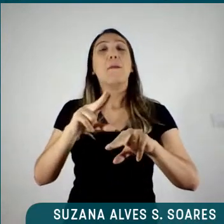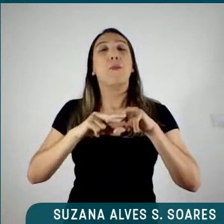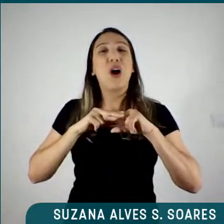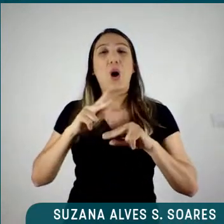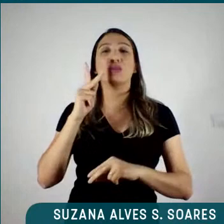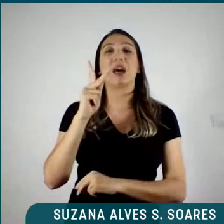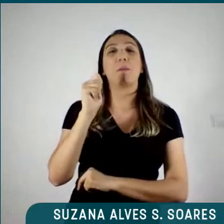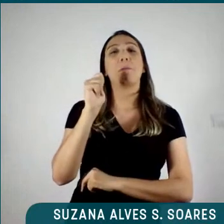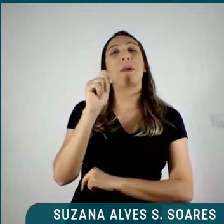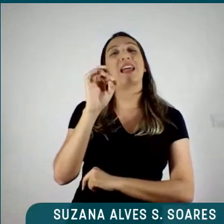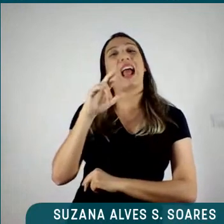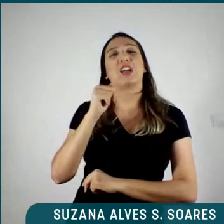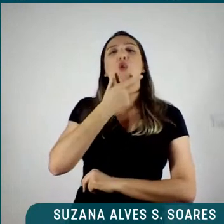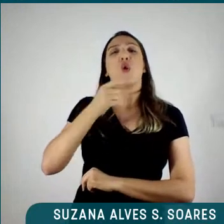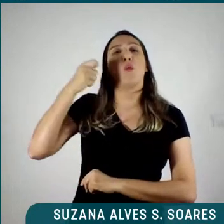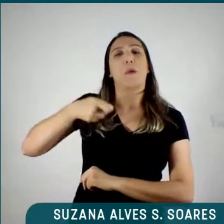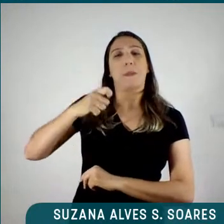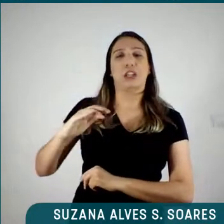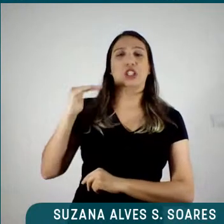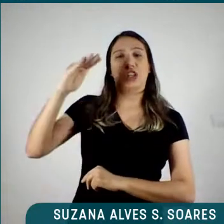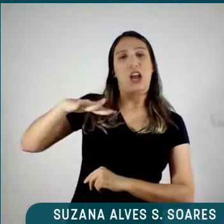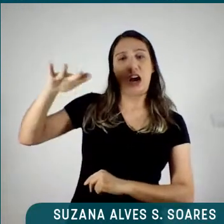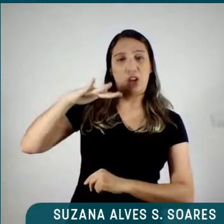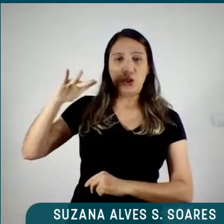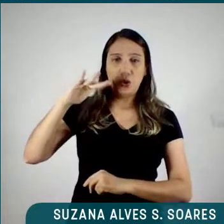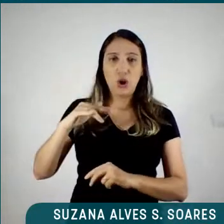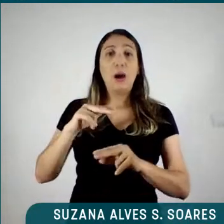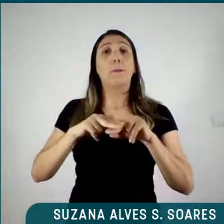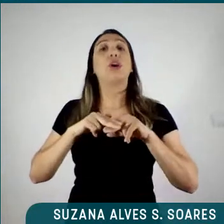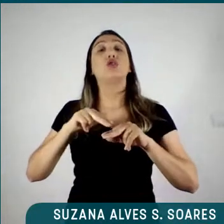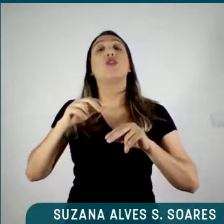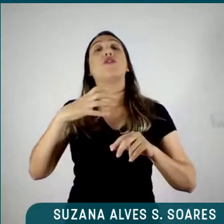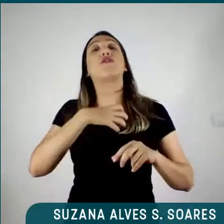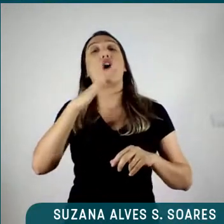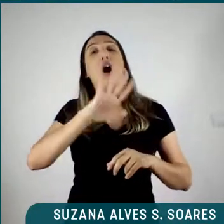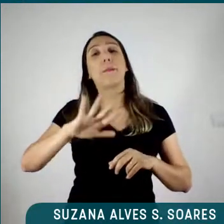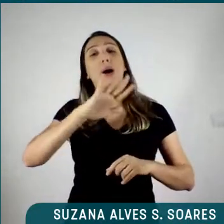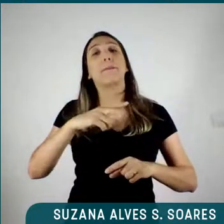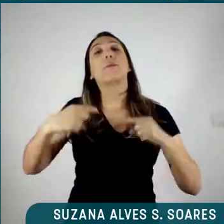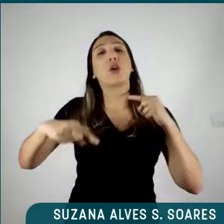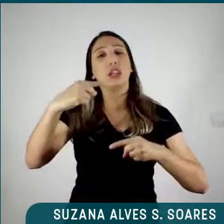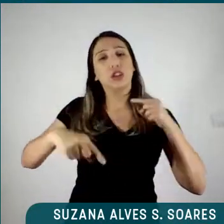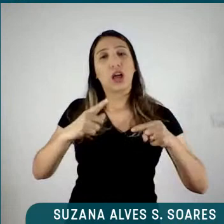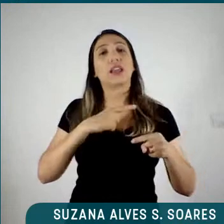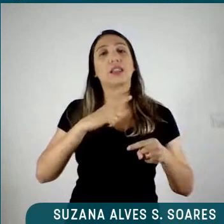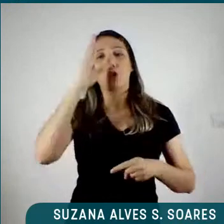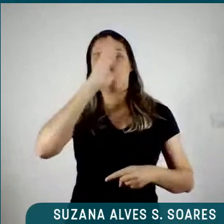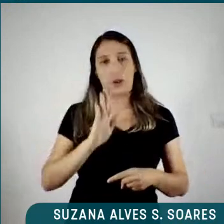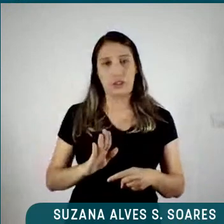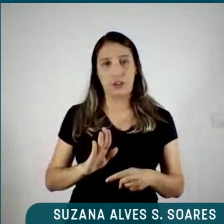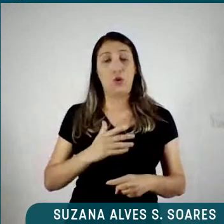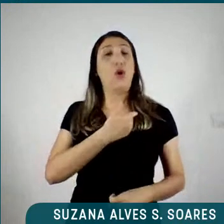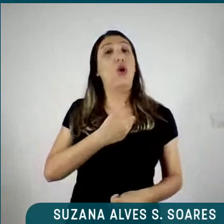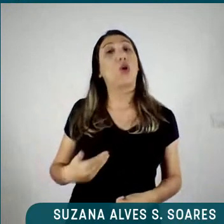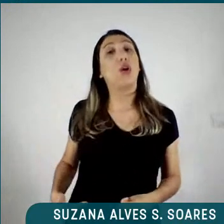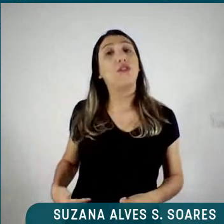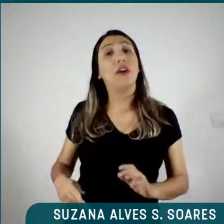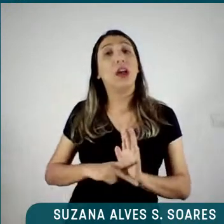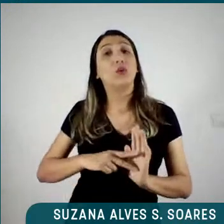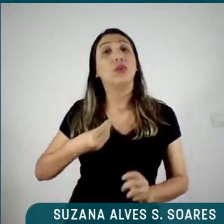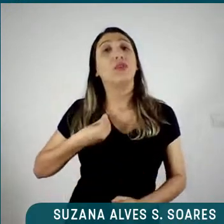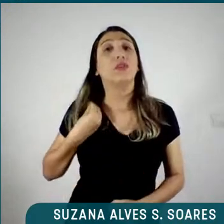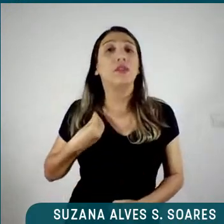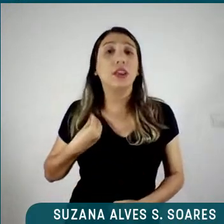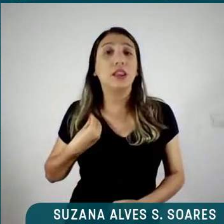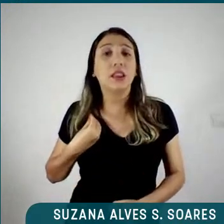a name because in her death certificate is not going to be said that she died because of an abortion. They're going to say something